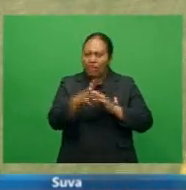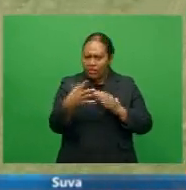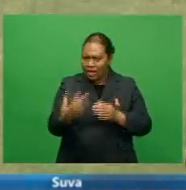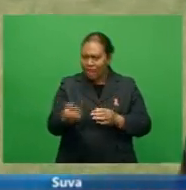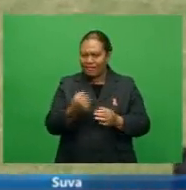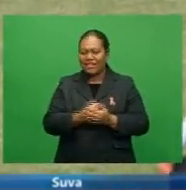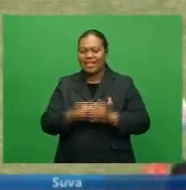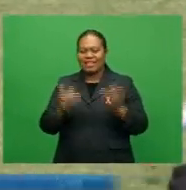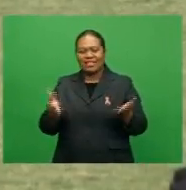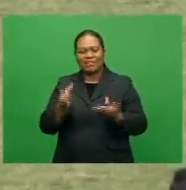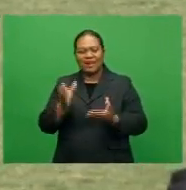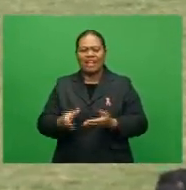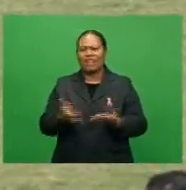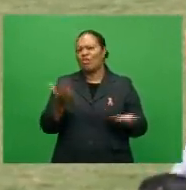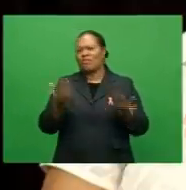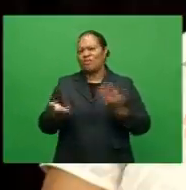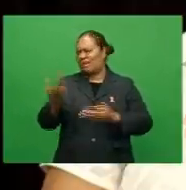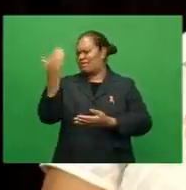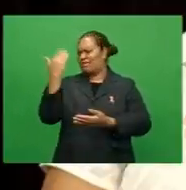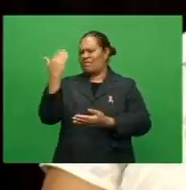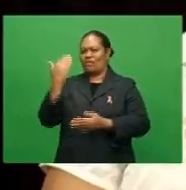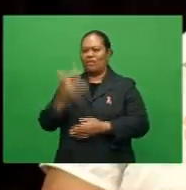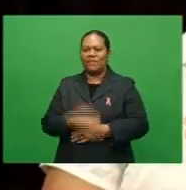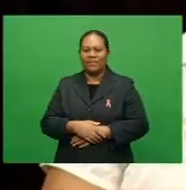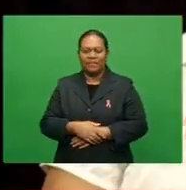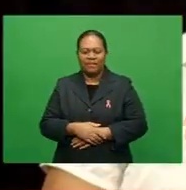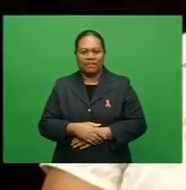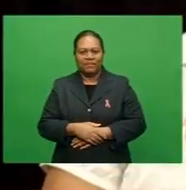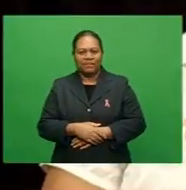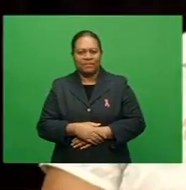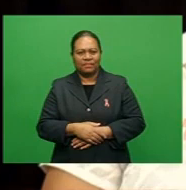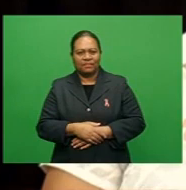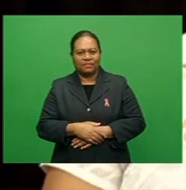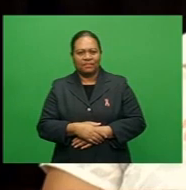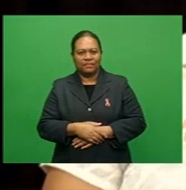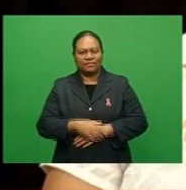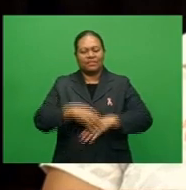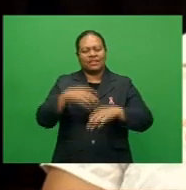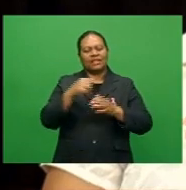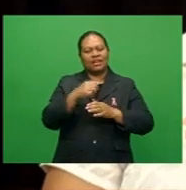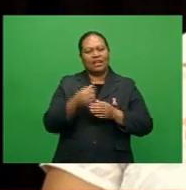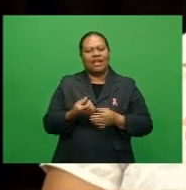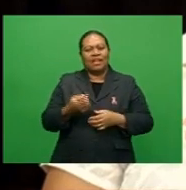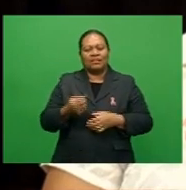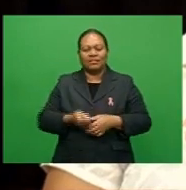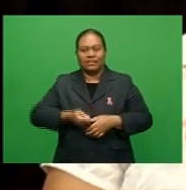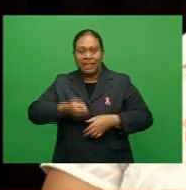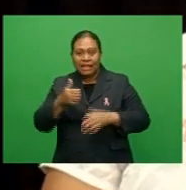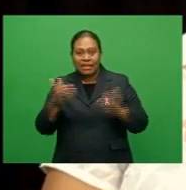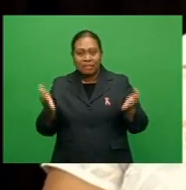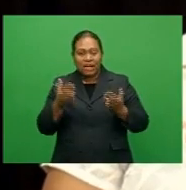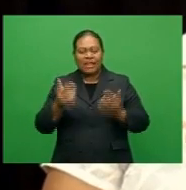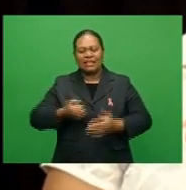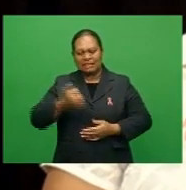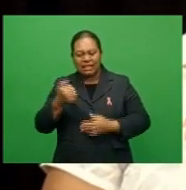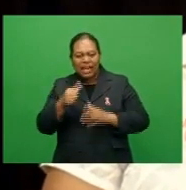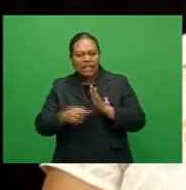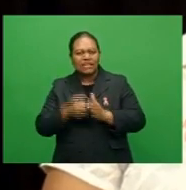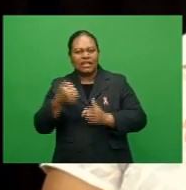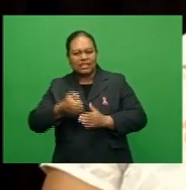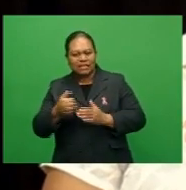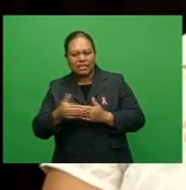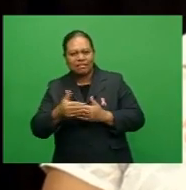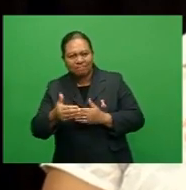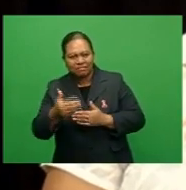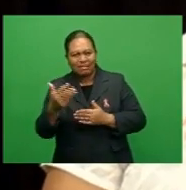of the players compared to previous years. The elite players from the 16s and 19s would be in there, the senior